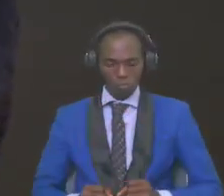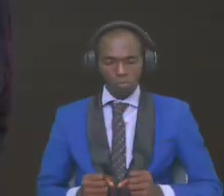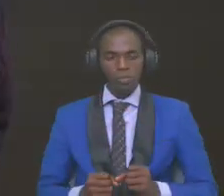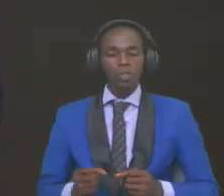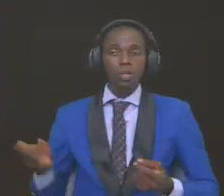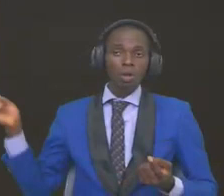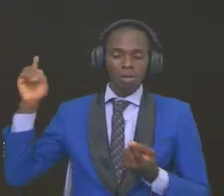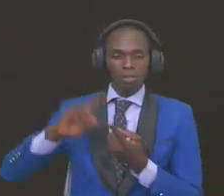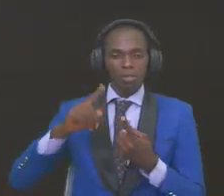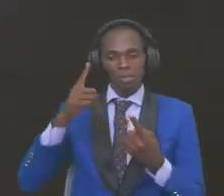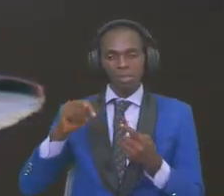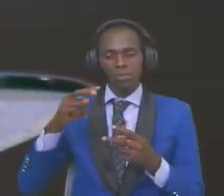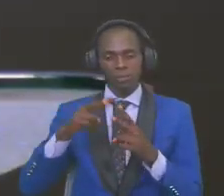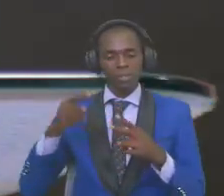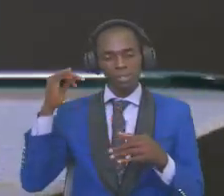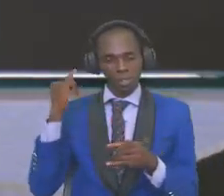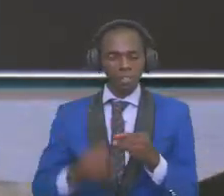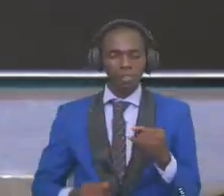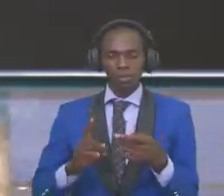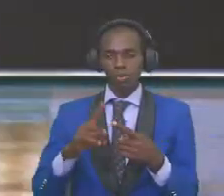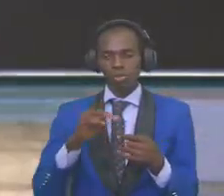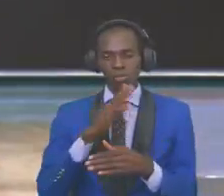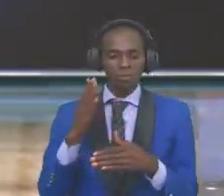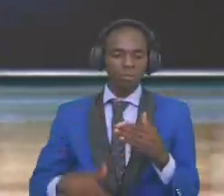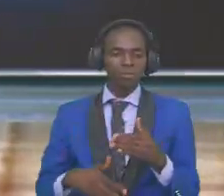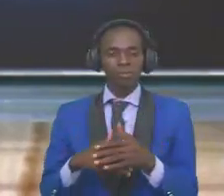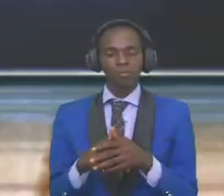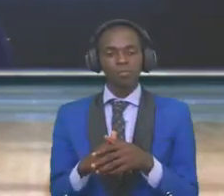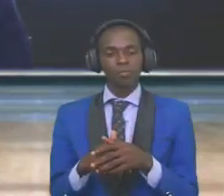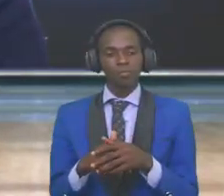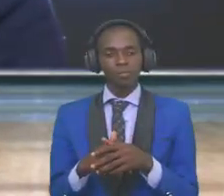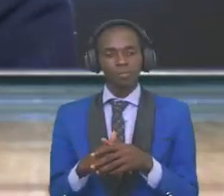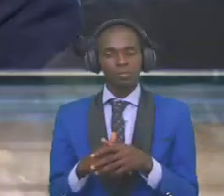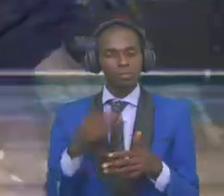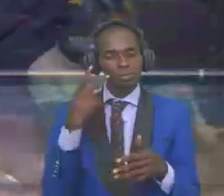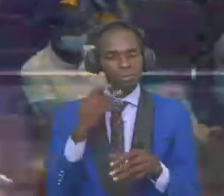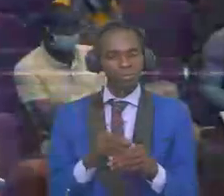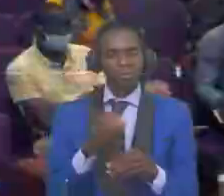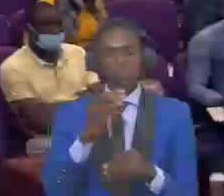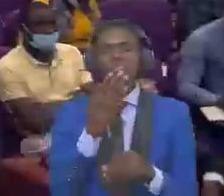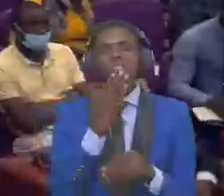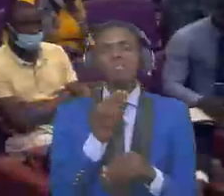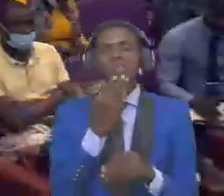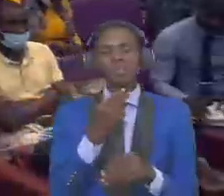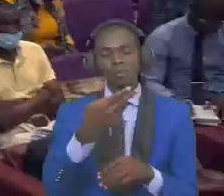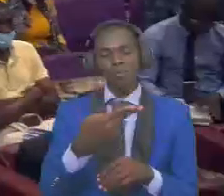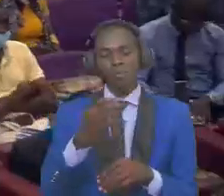very end, to the finish. Look at Hebrews